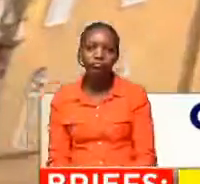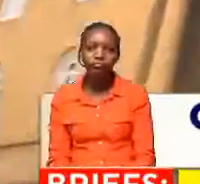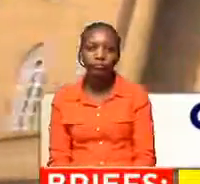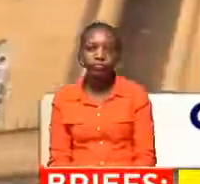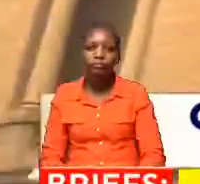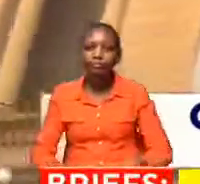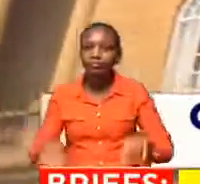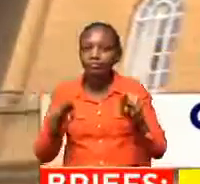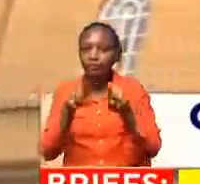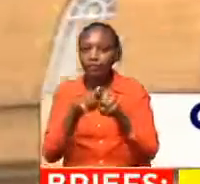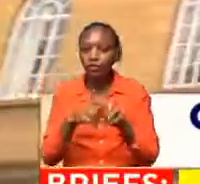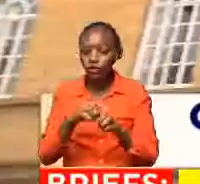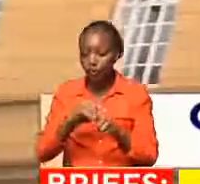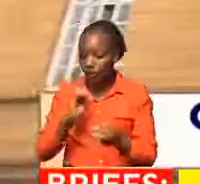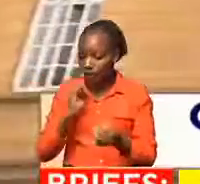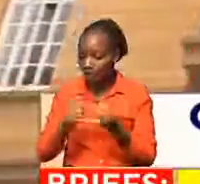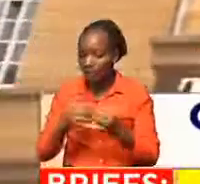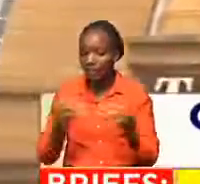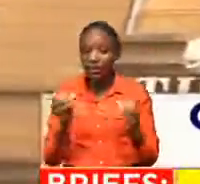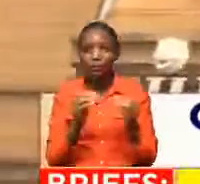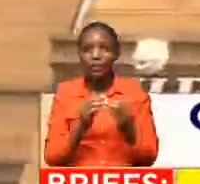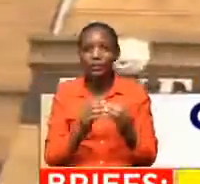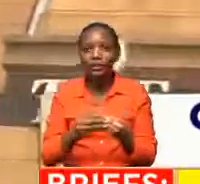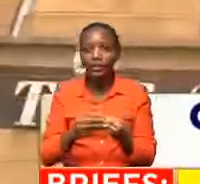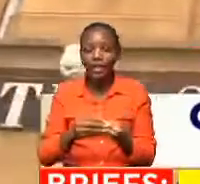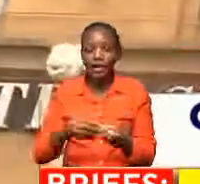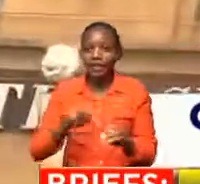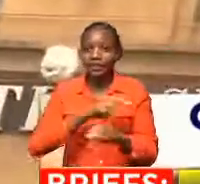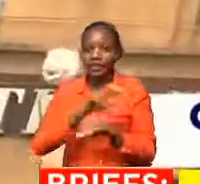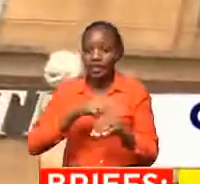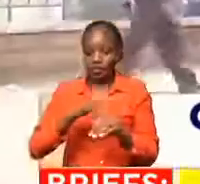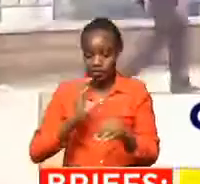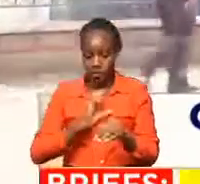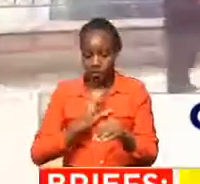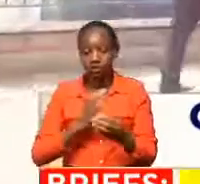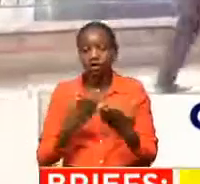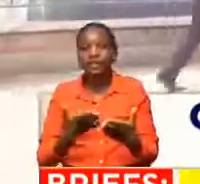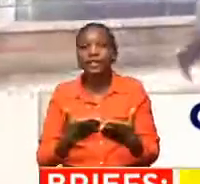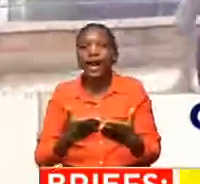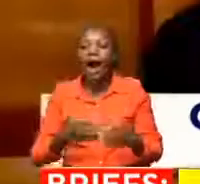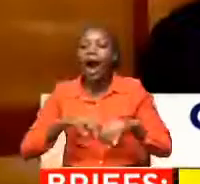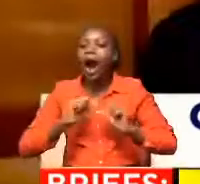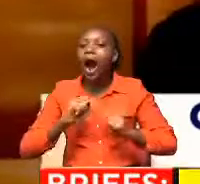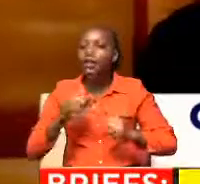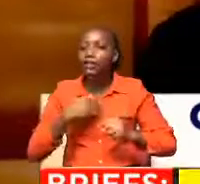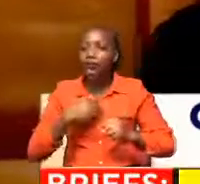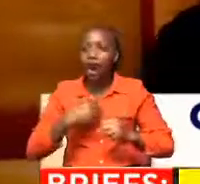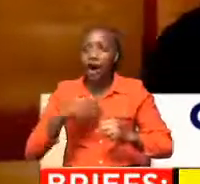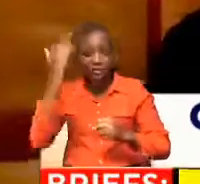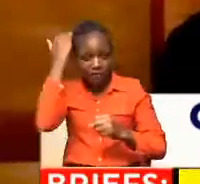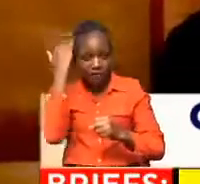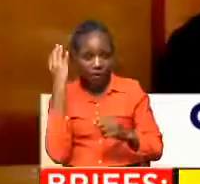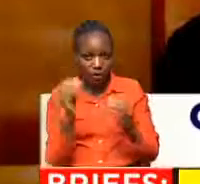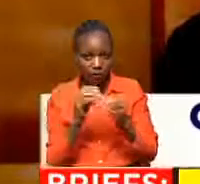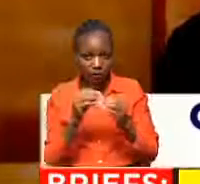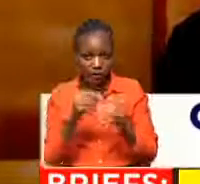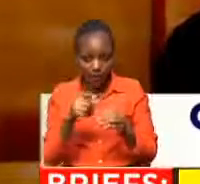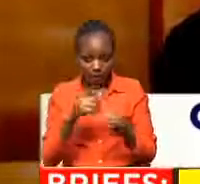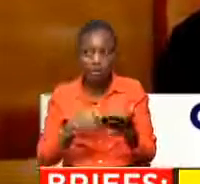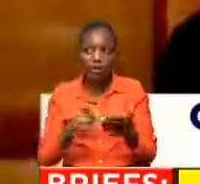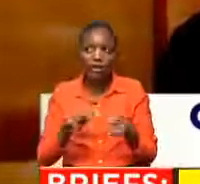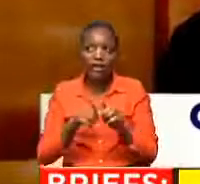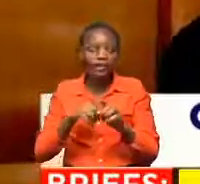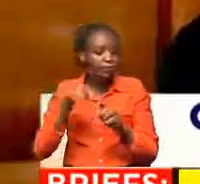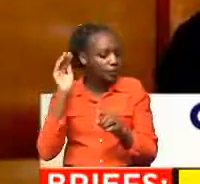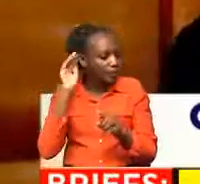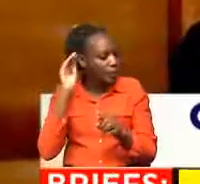In its last meeting, the National Council on the Administration of Justice had agreed to resume court sessions this week in compliance with the guidelines of the Ministry